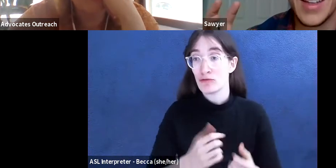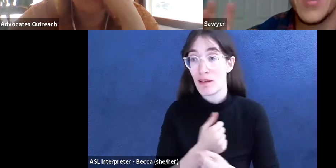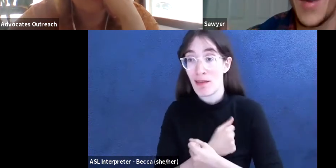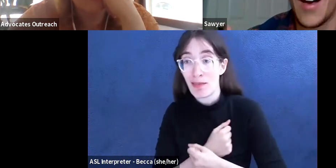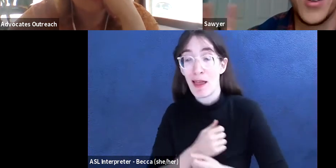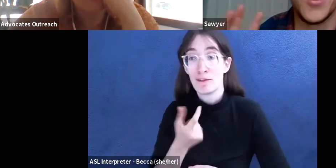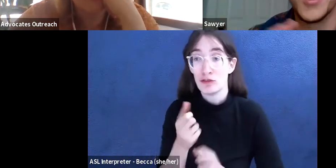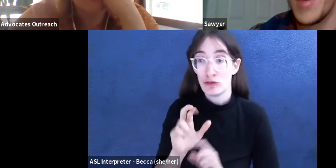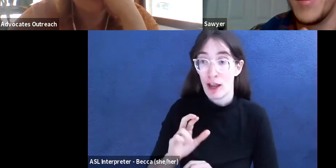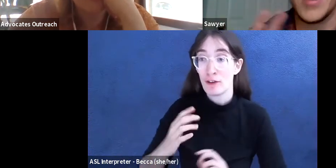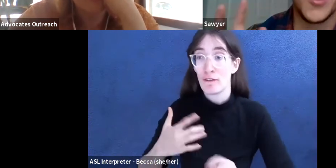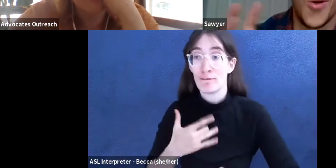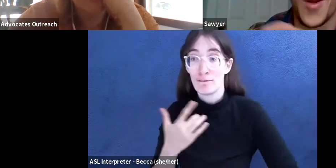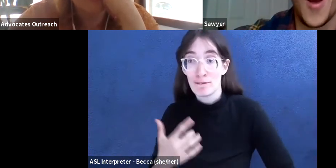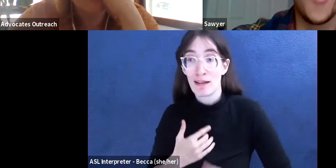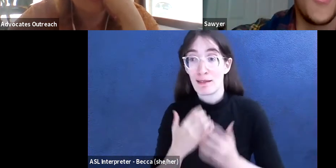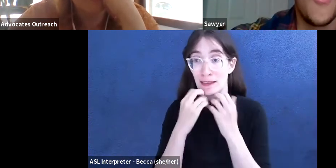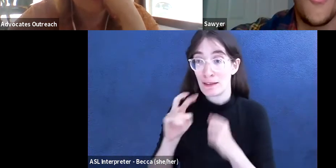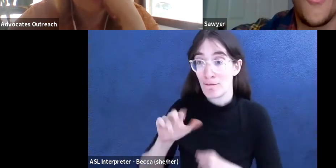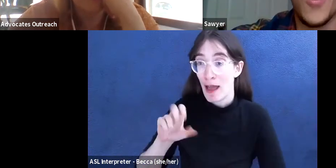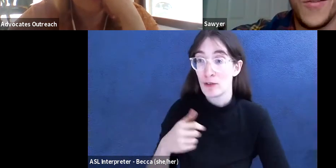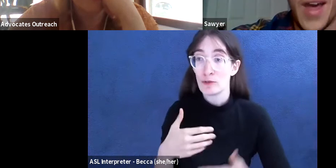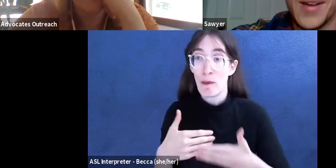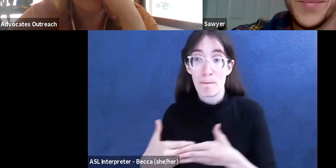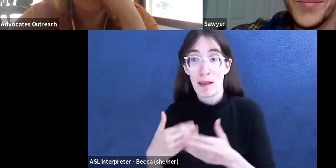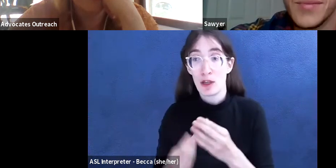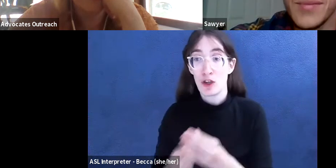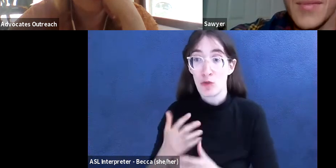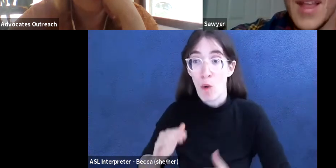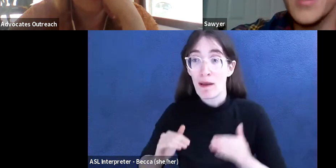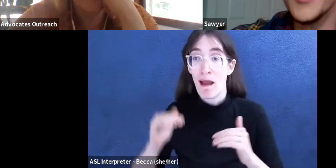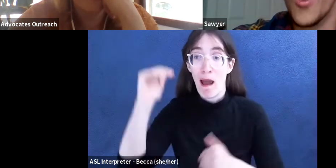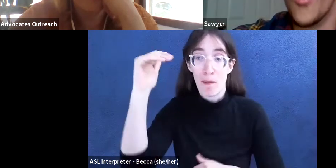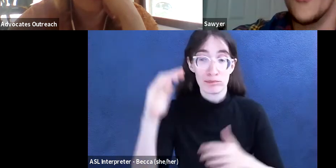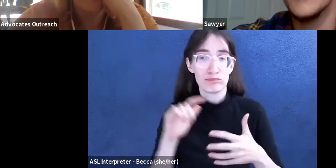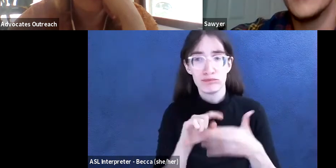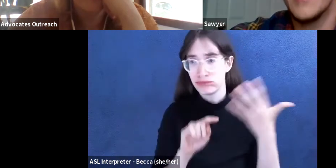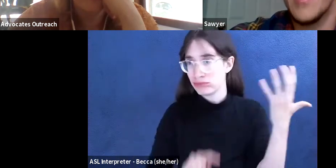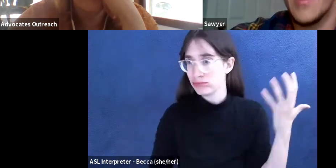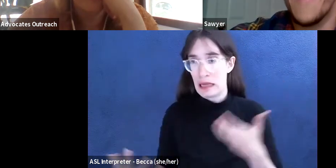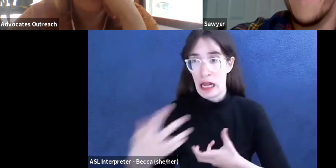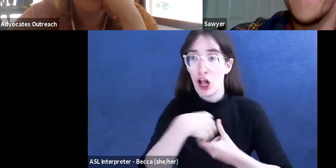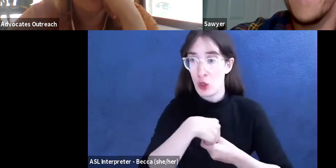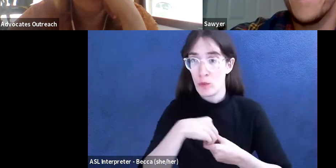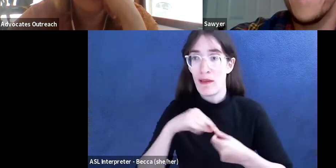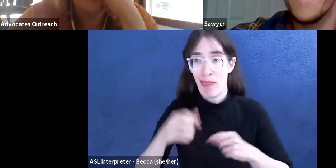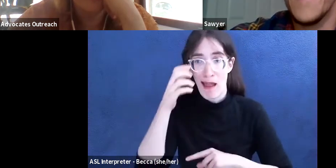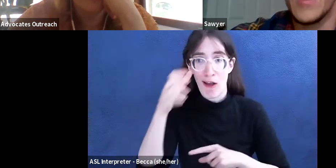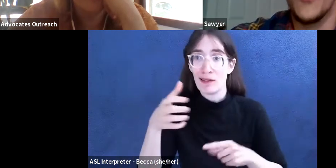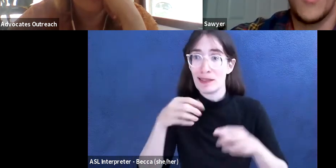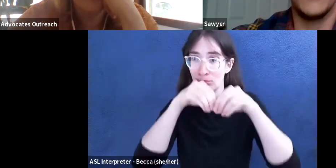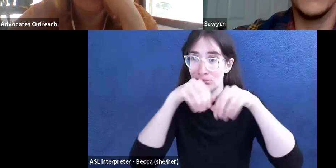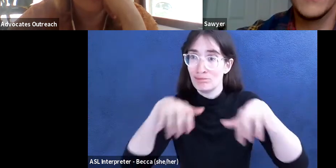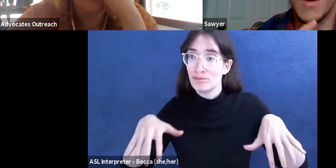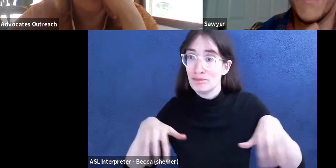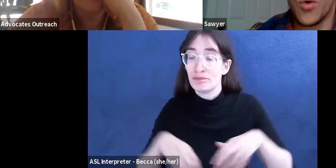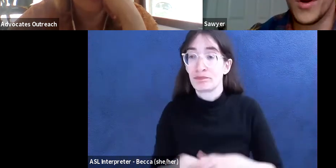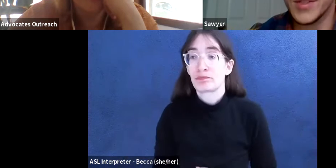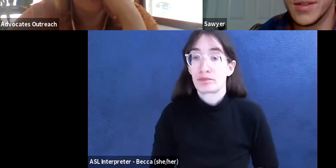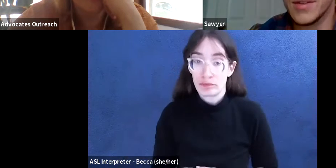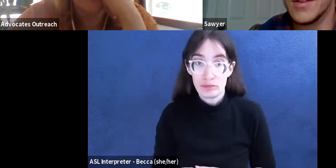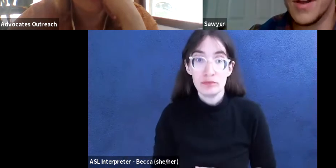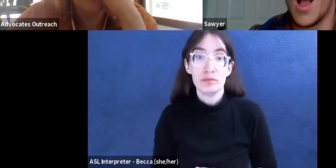unplanned pregnancies, they have fewer STIs, they have better mental health, they're able to be more in touch with